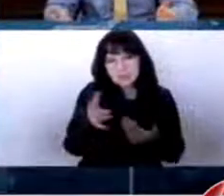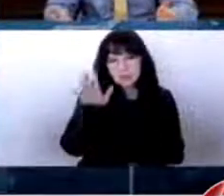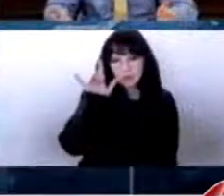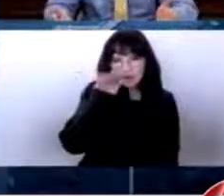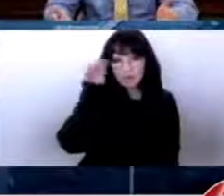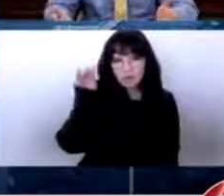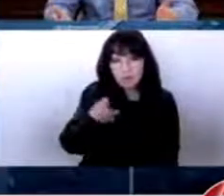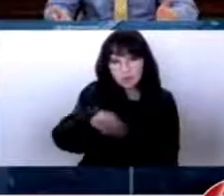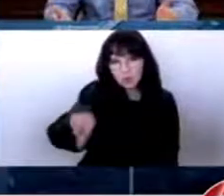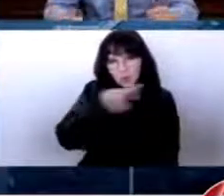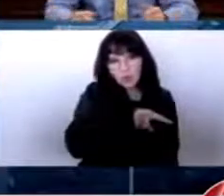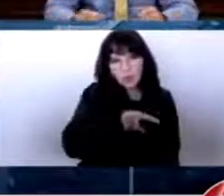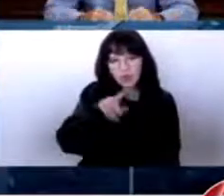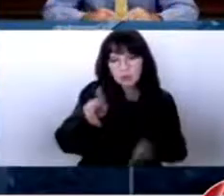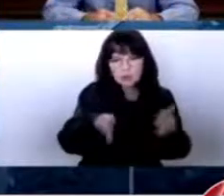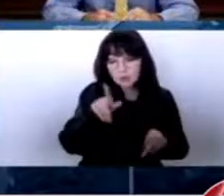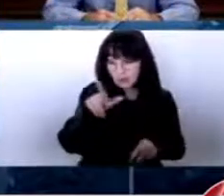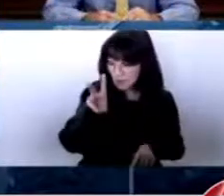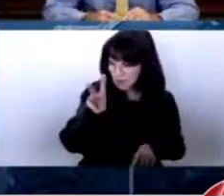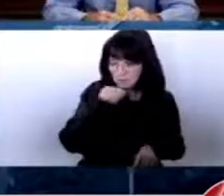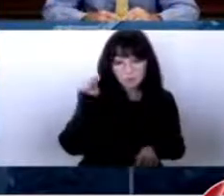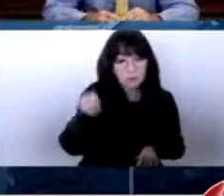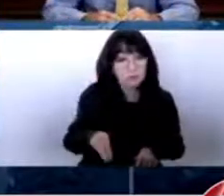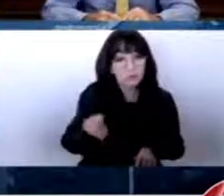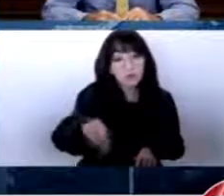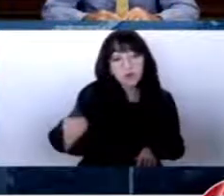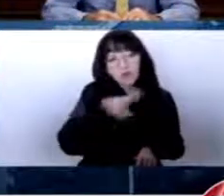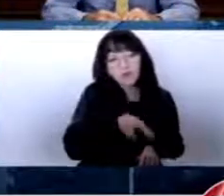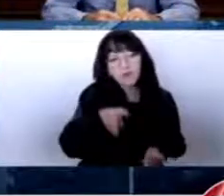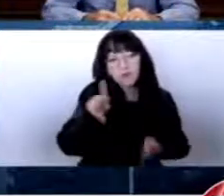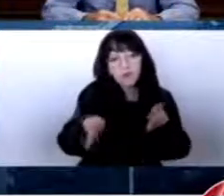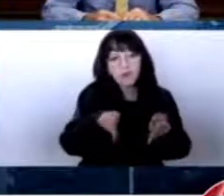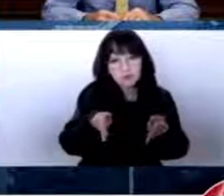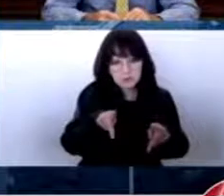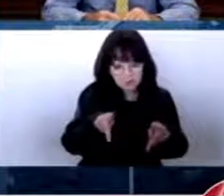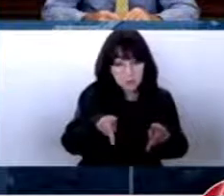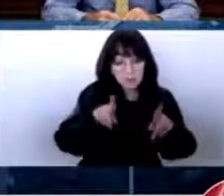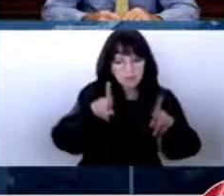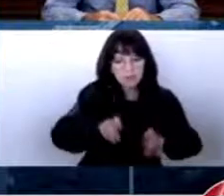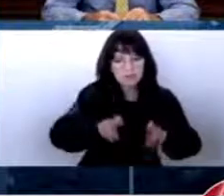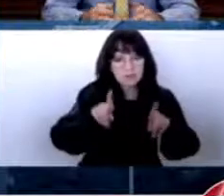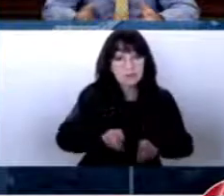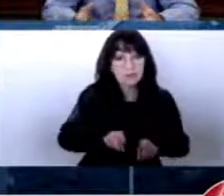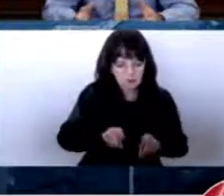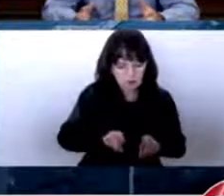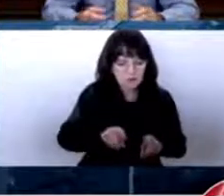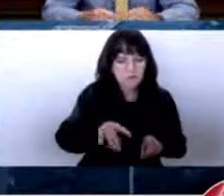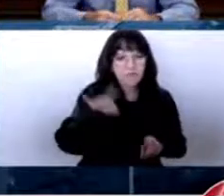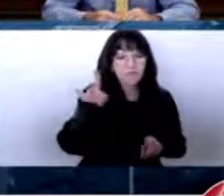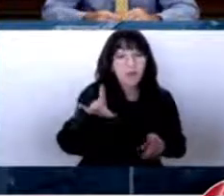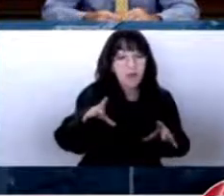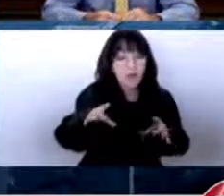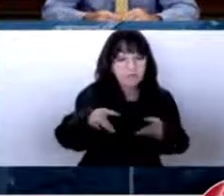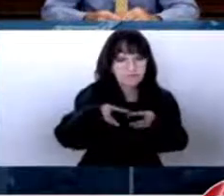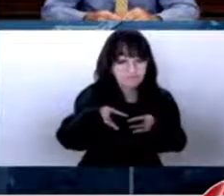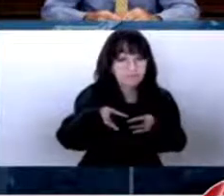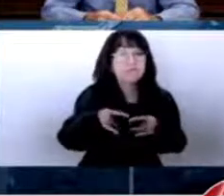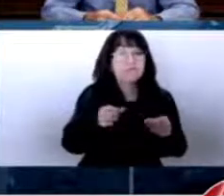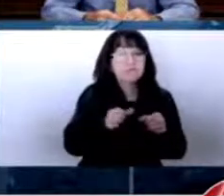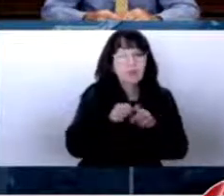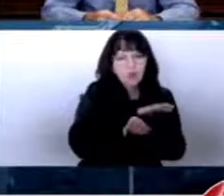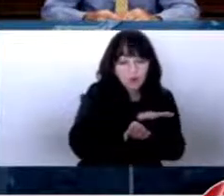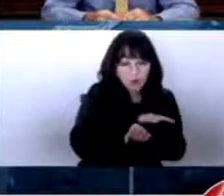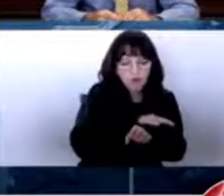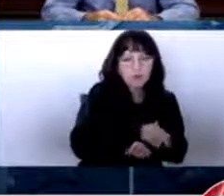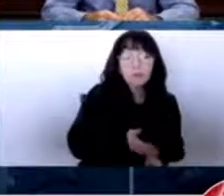25% right now, 26% of those test positive for COVID. Others maybe have just been exposed to somebody